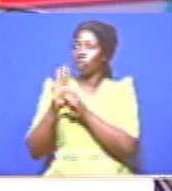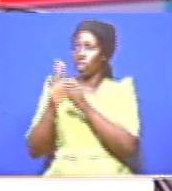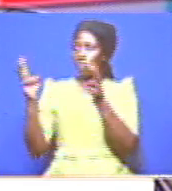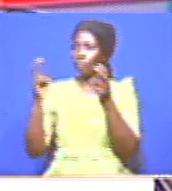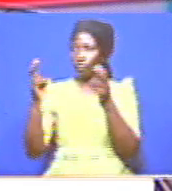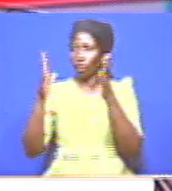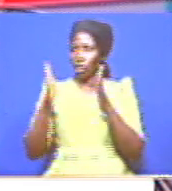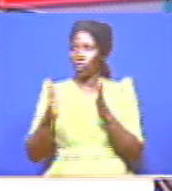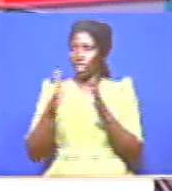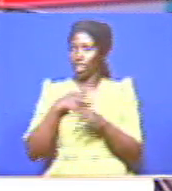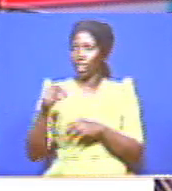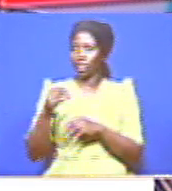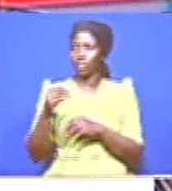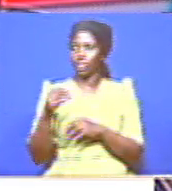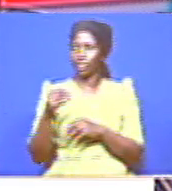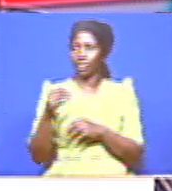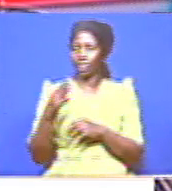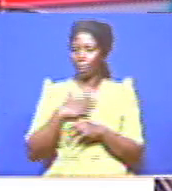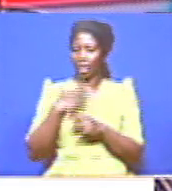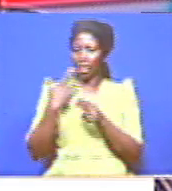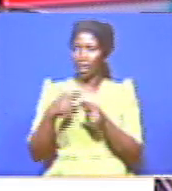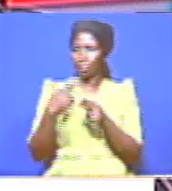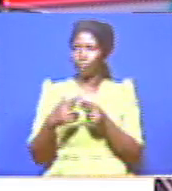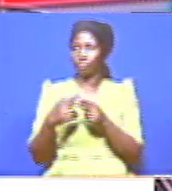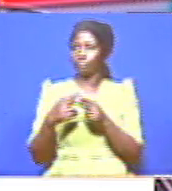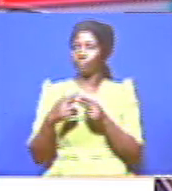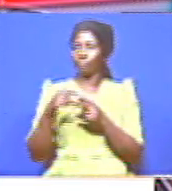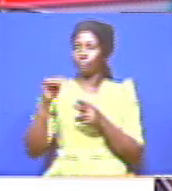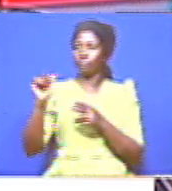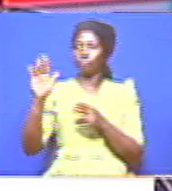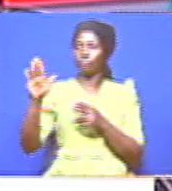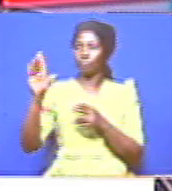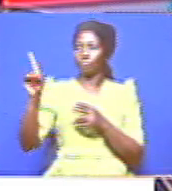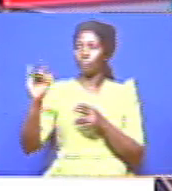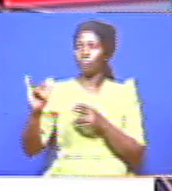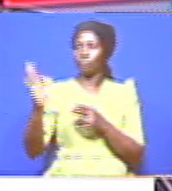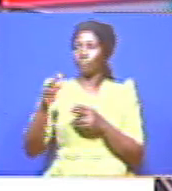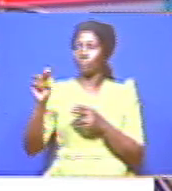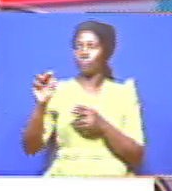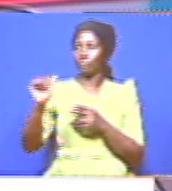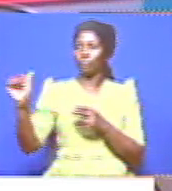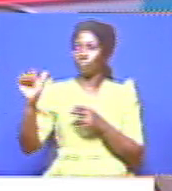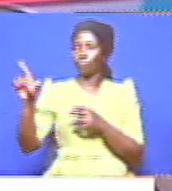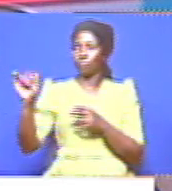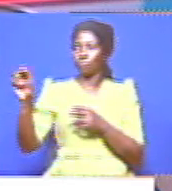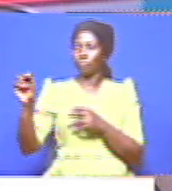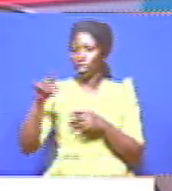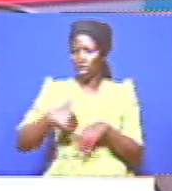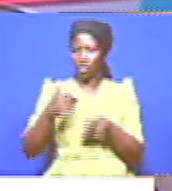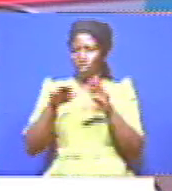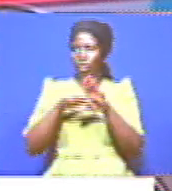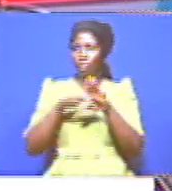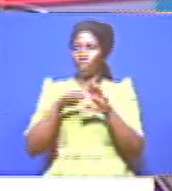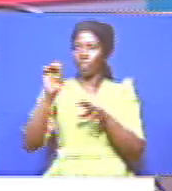and the listeners. My name is Dr. Dabar Maalim. Mm-hmm. I'm a member of the commissioner with the Ethics and